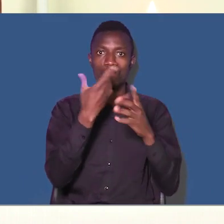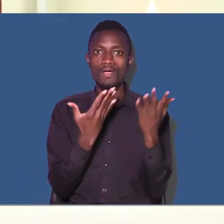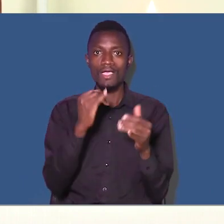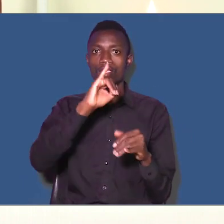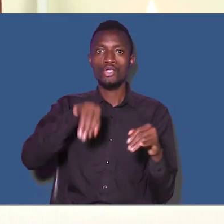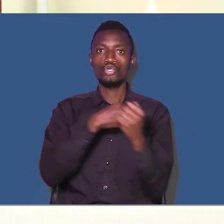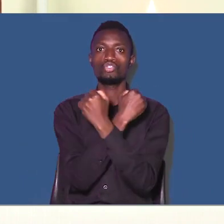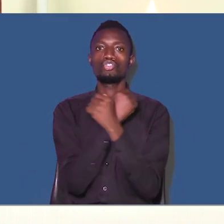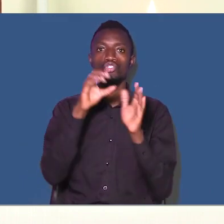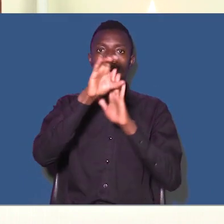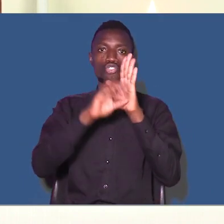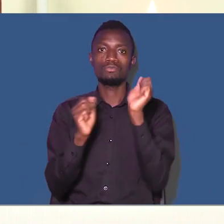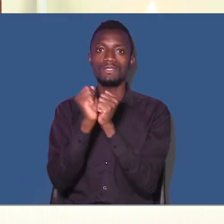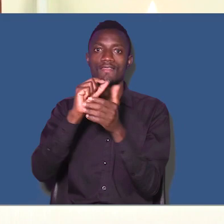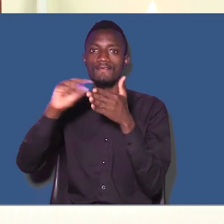10. Let us pray.